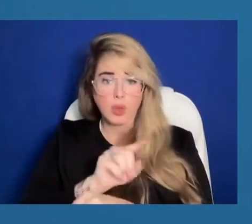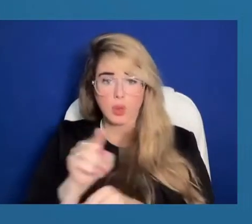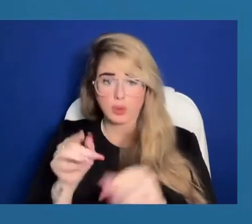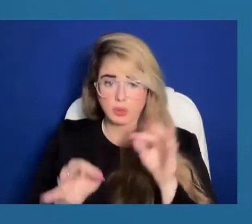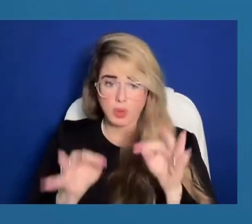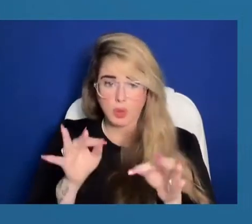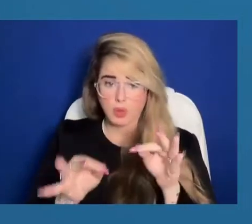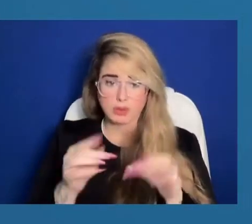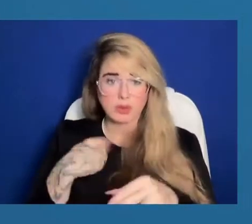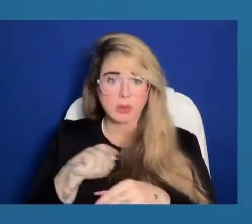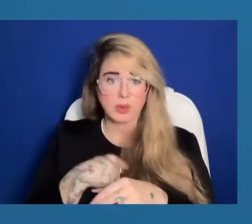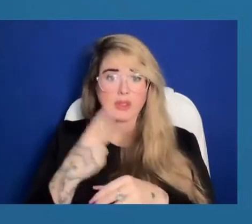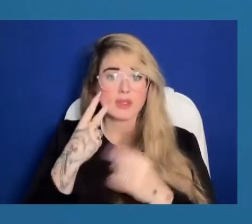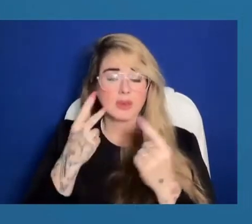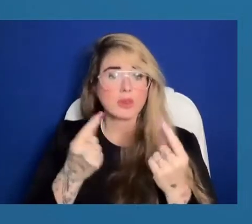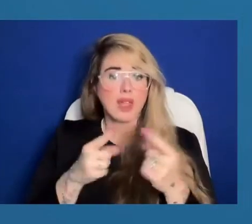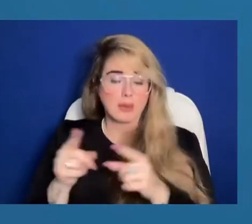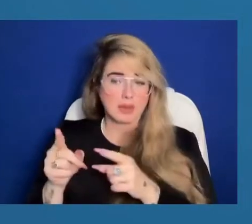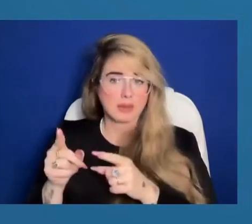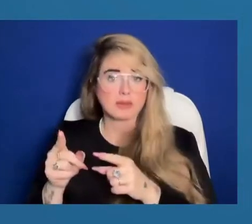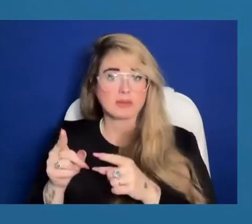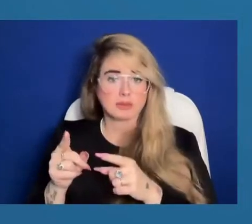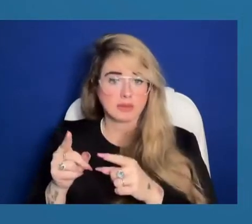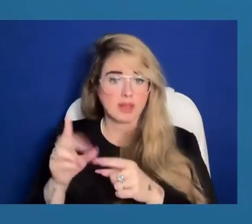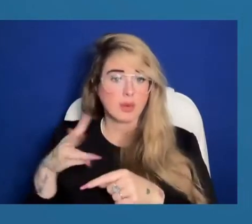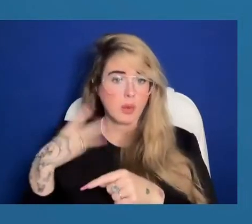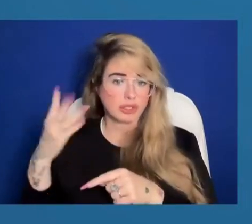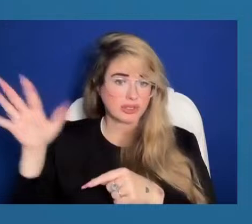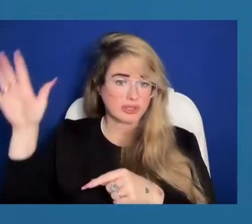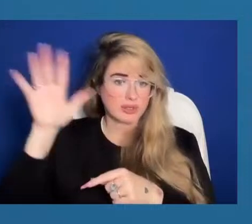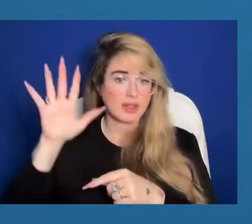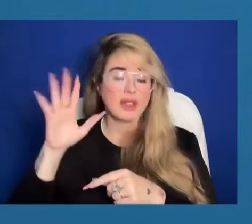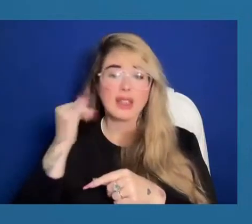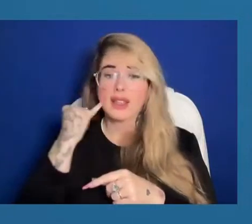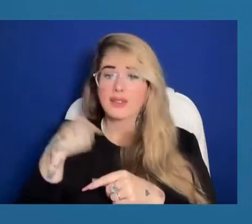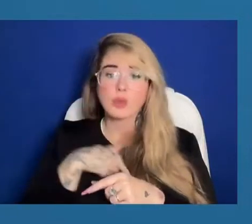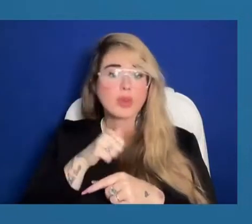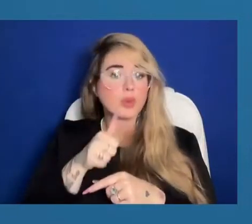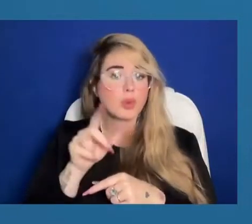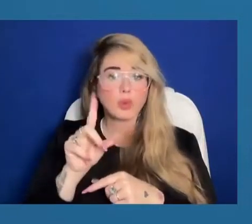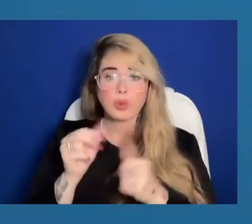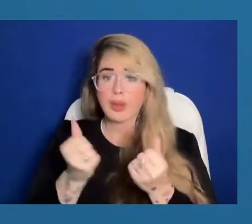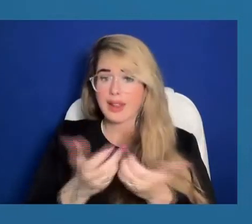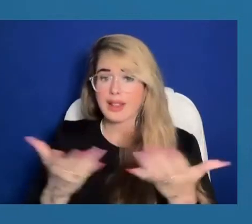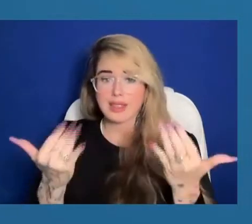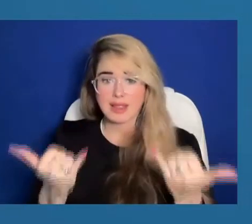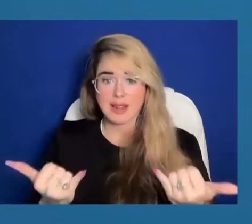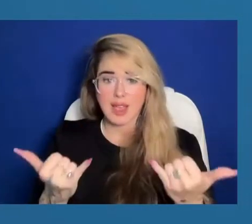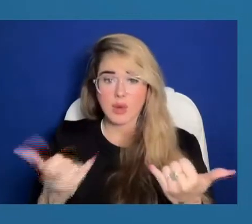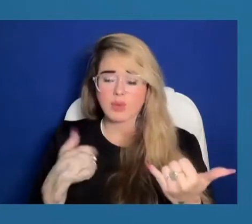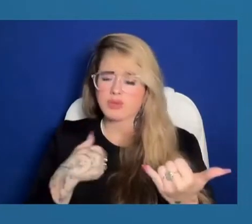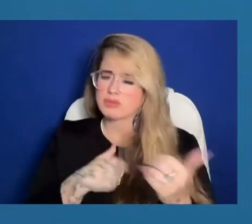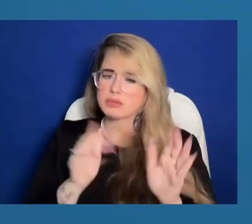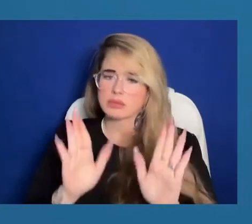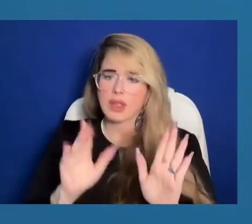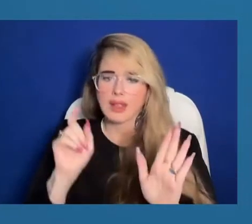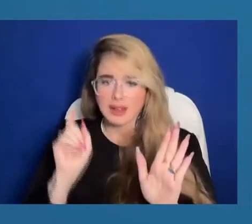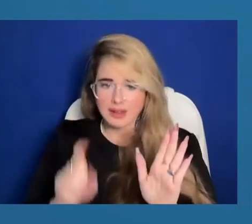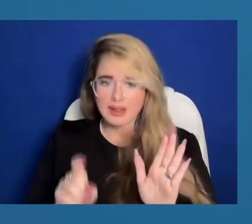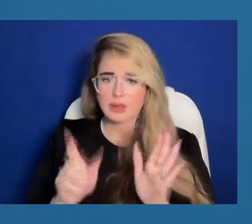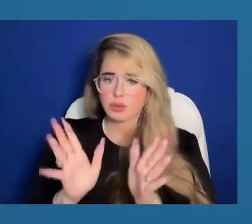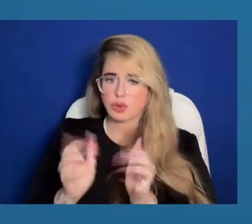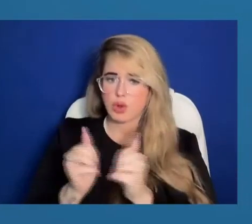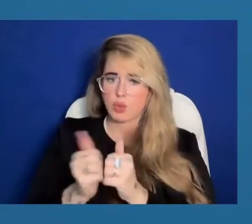in Albany, which is happening in Washington, if we don't do anything about it, we need to speak to all the